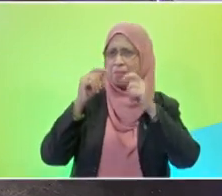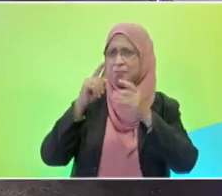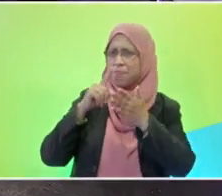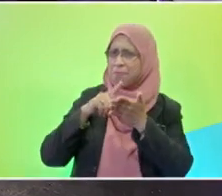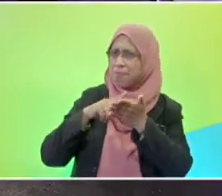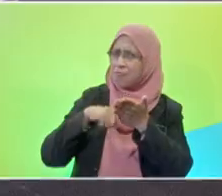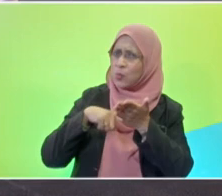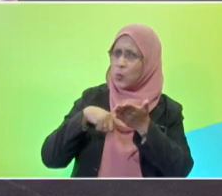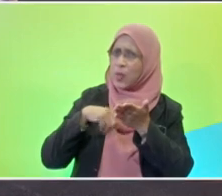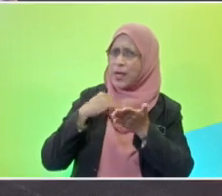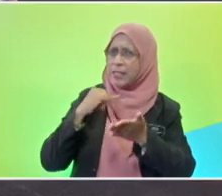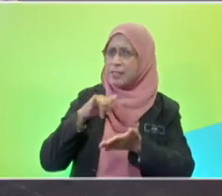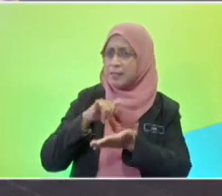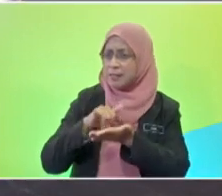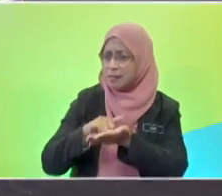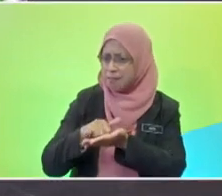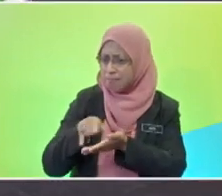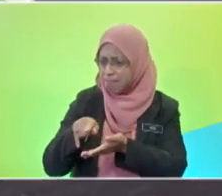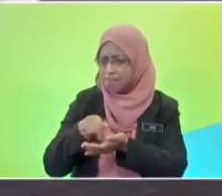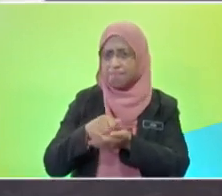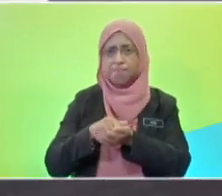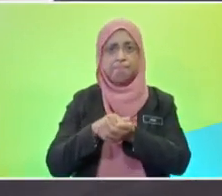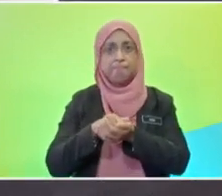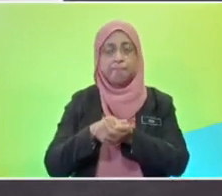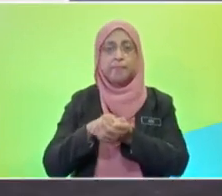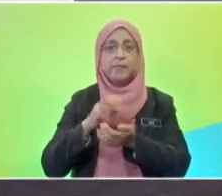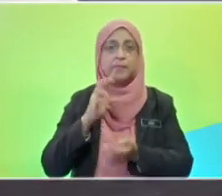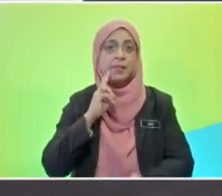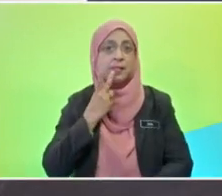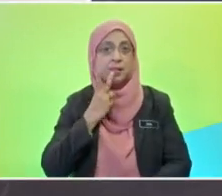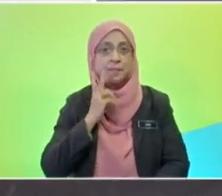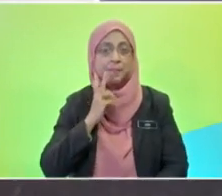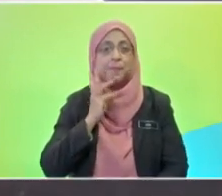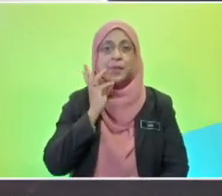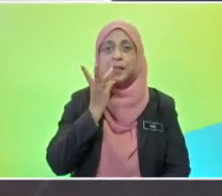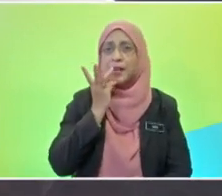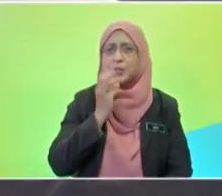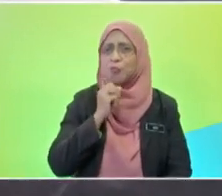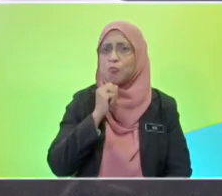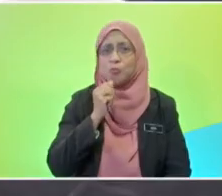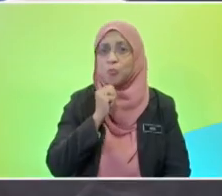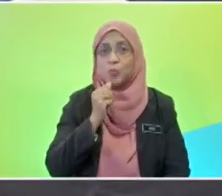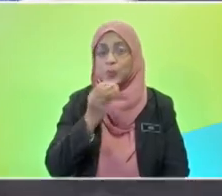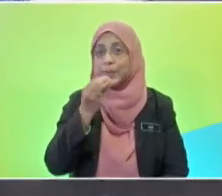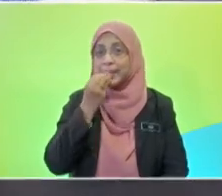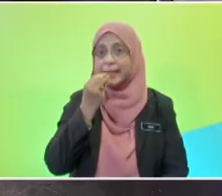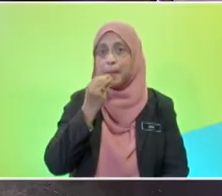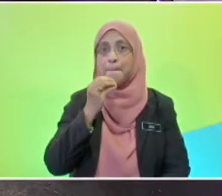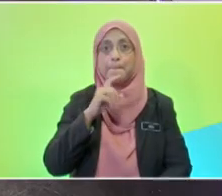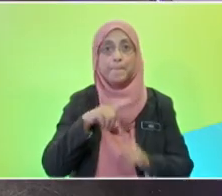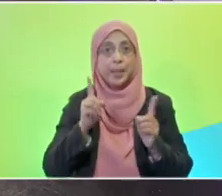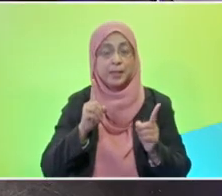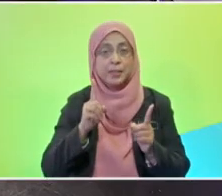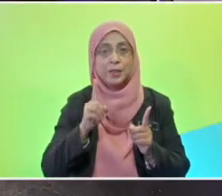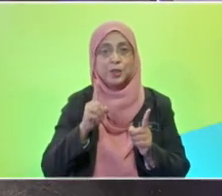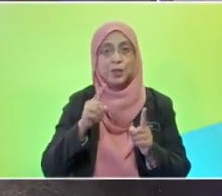the floor? Why is there rice on the floor? Chris, that rice is not to be eaten. Oh. That rice is to make column.